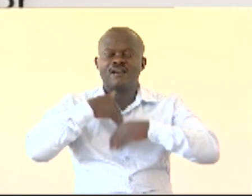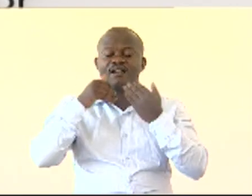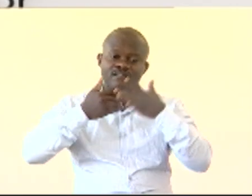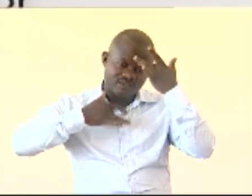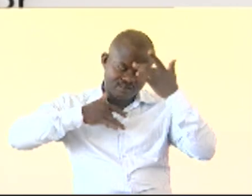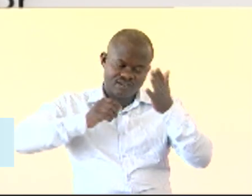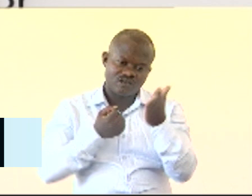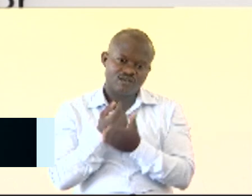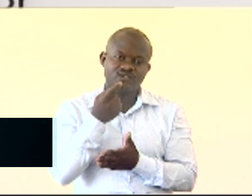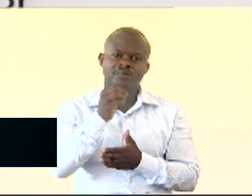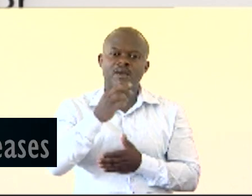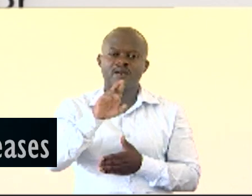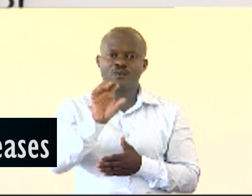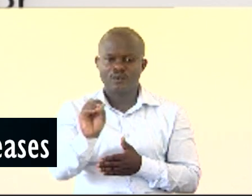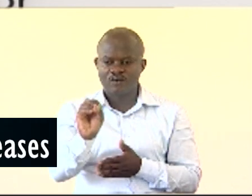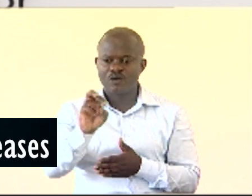disease-causing microorganism